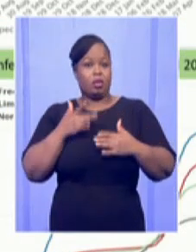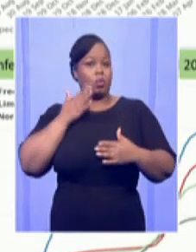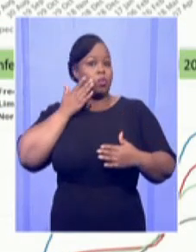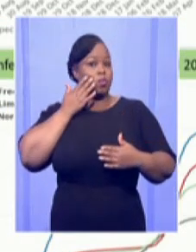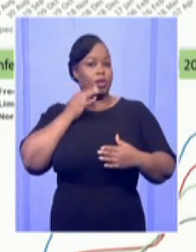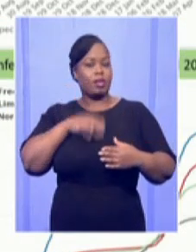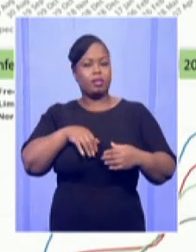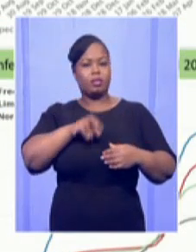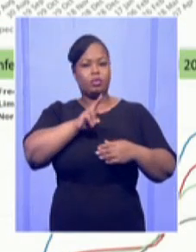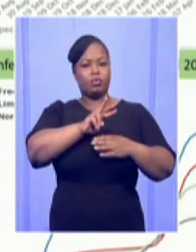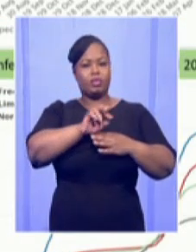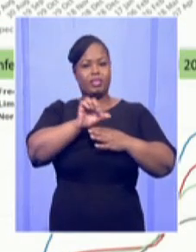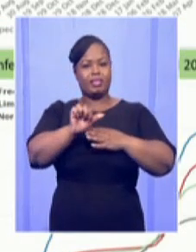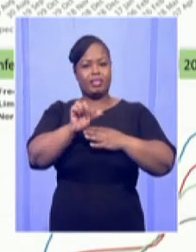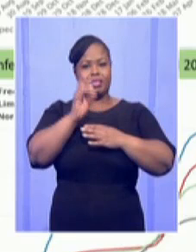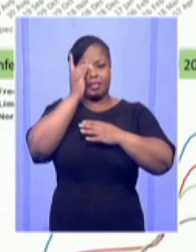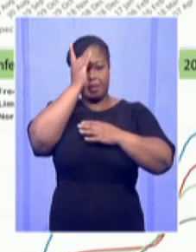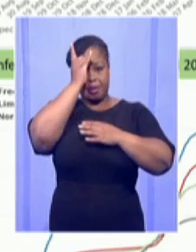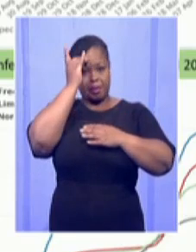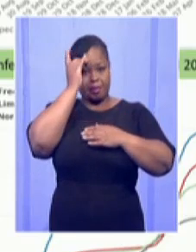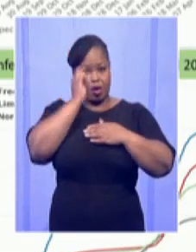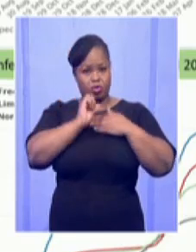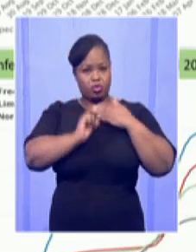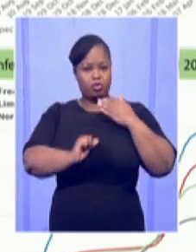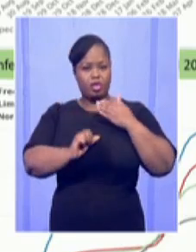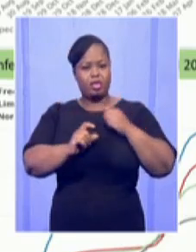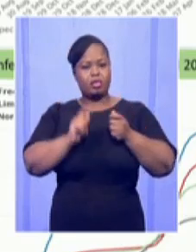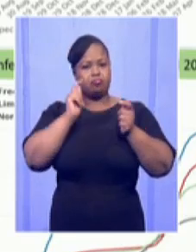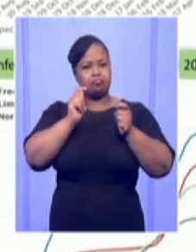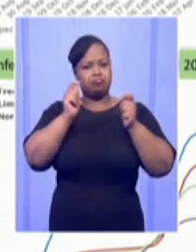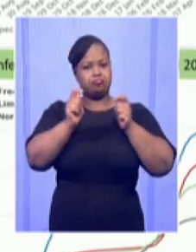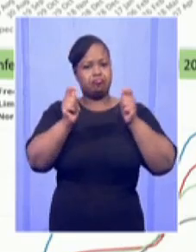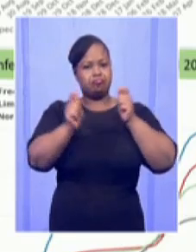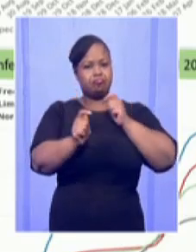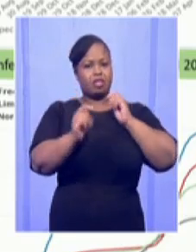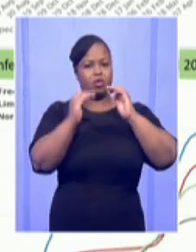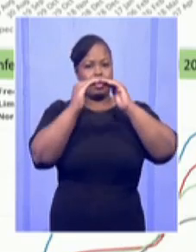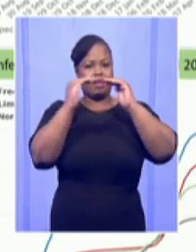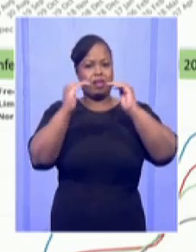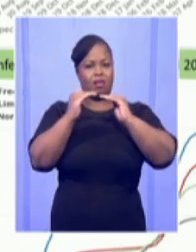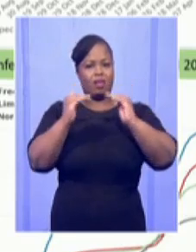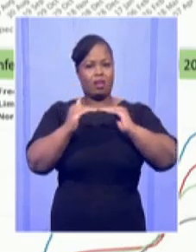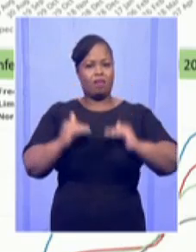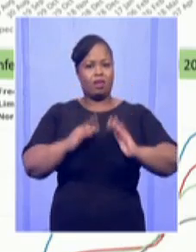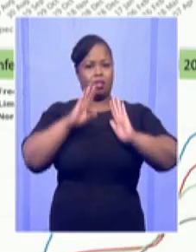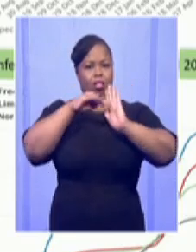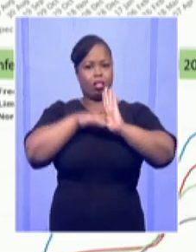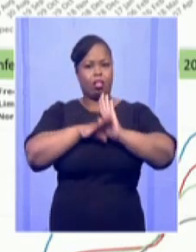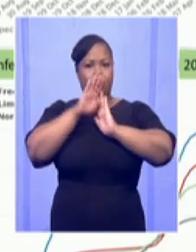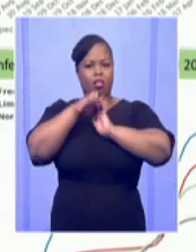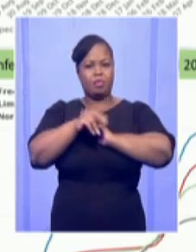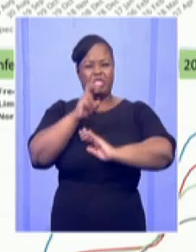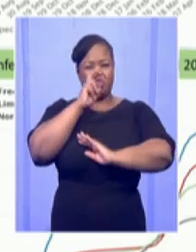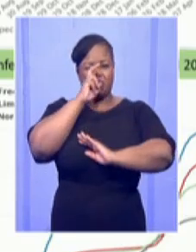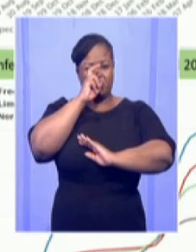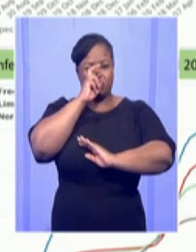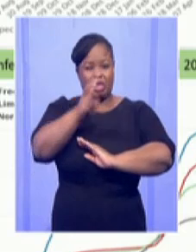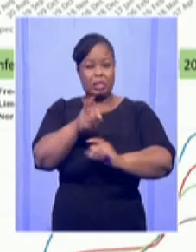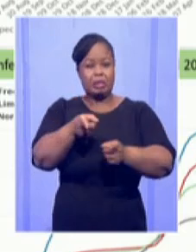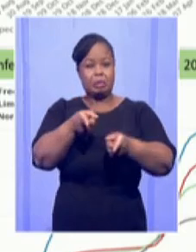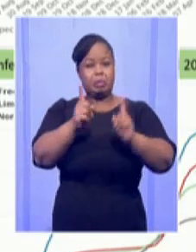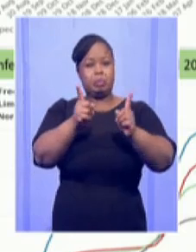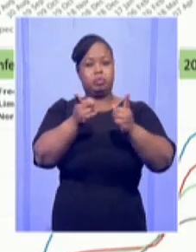26, the alert levels were adjusted from time to time, up and down, from extensive restrictions